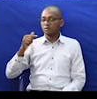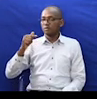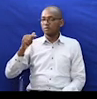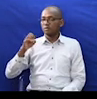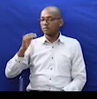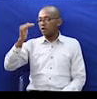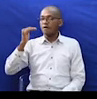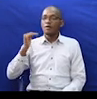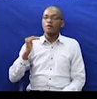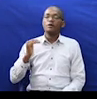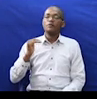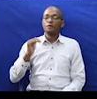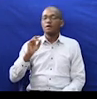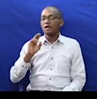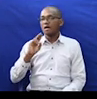over